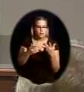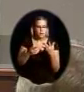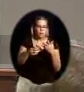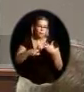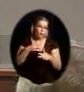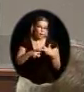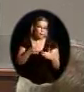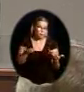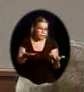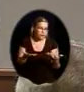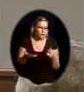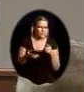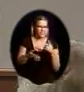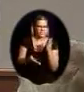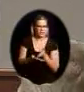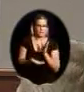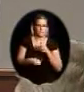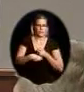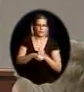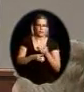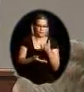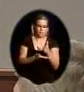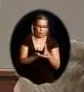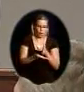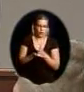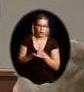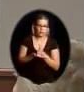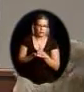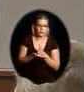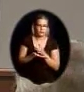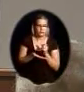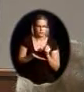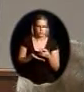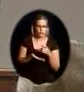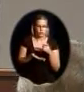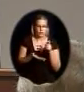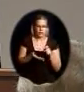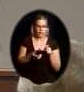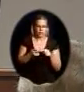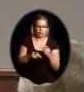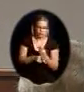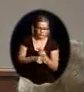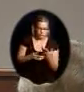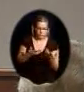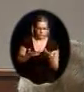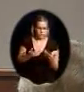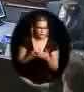problem is they quit making the parts, and so we get into a position of having to do some of these things.